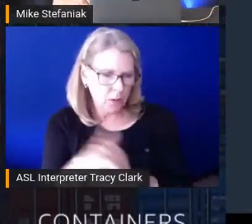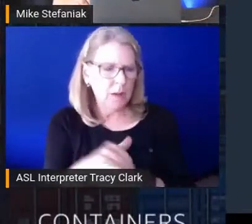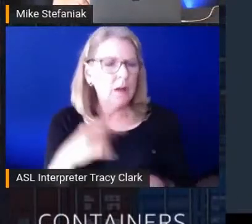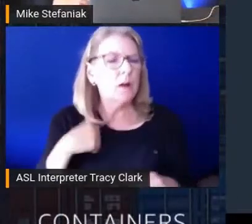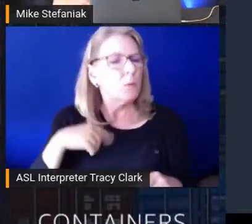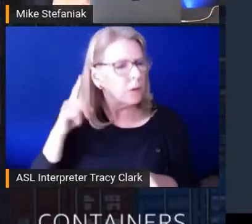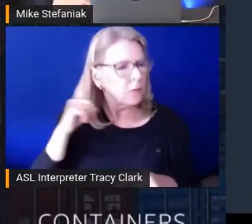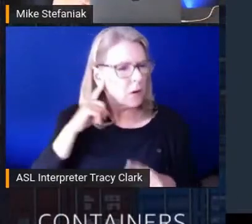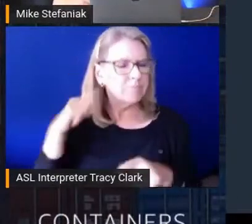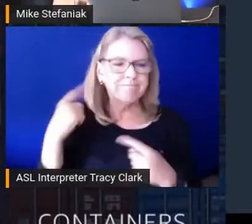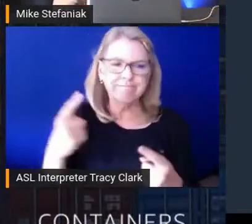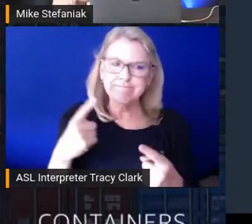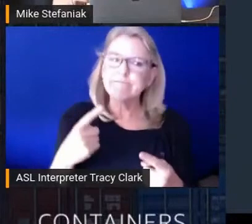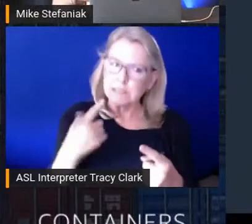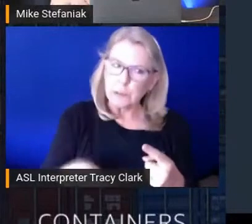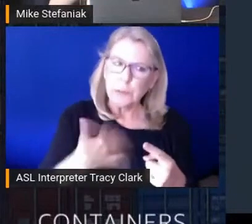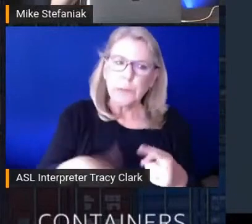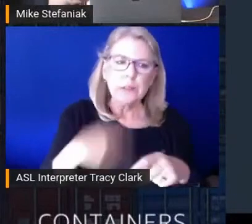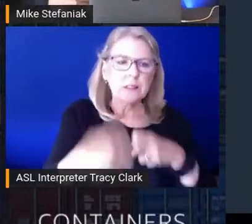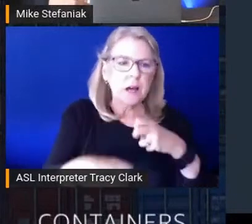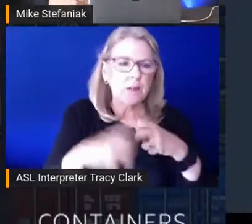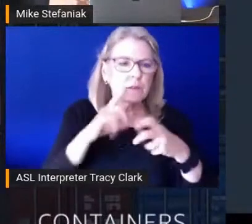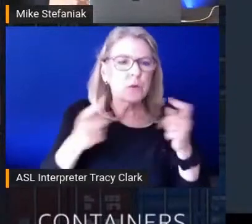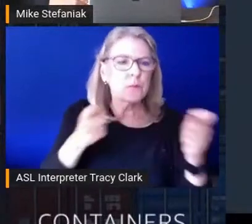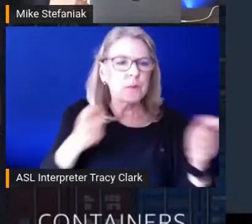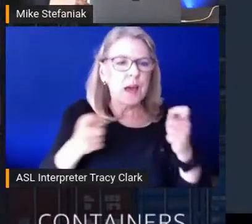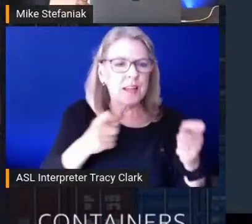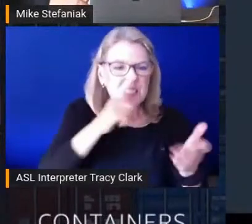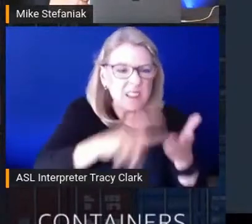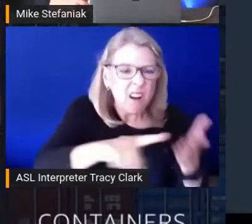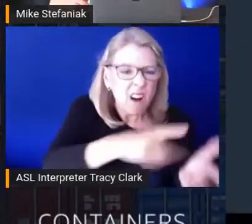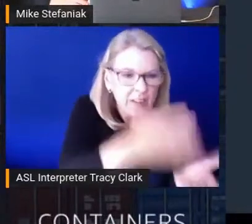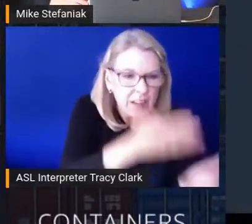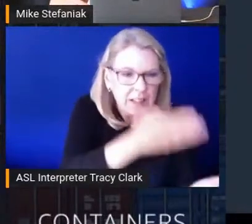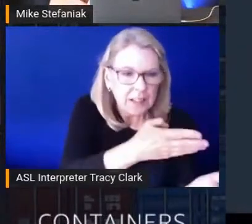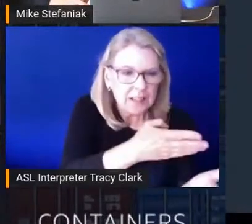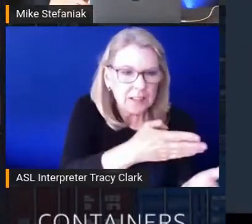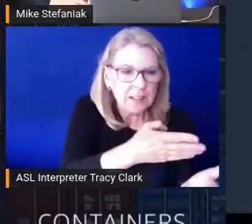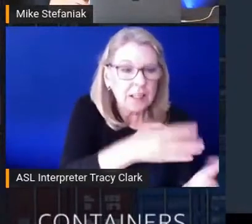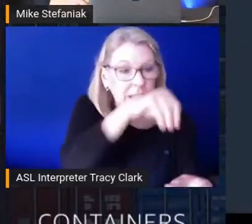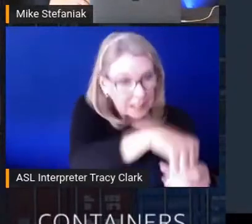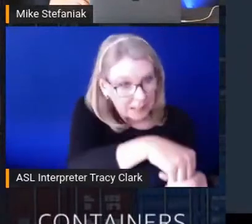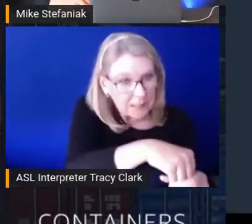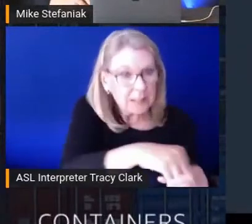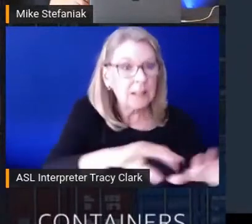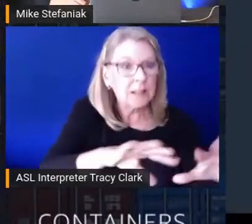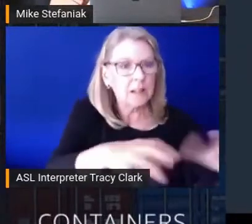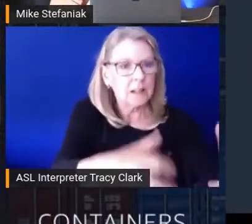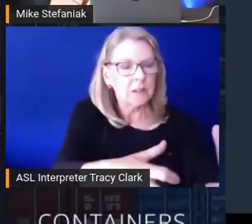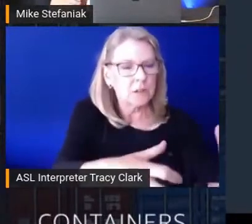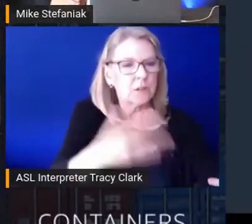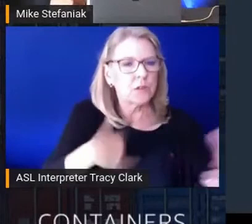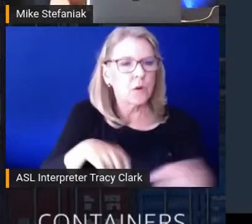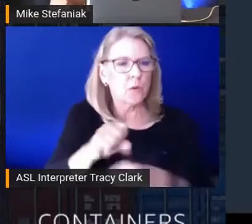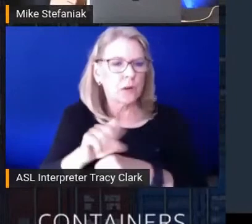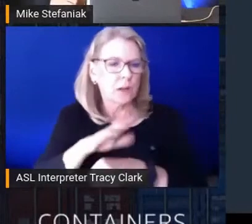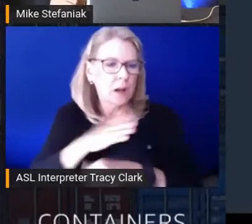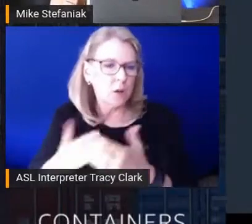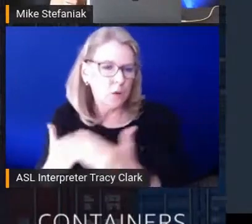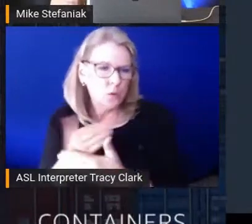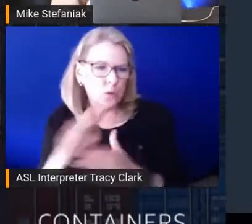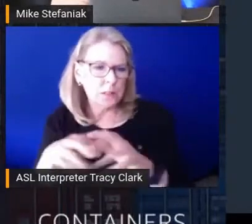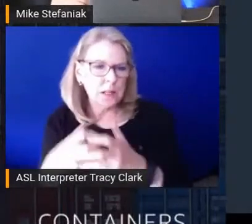around managing authentication inside the cluster itself. And so we're working on a new set of EKS APIs to move